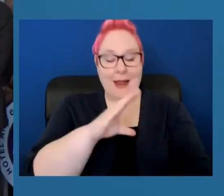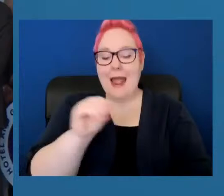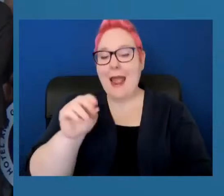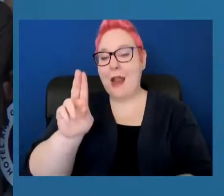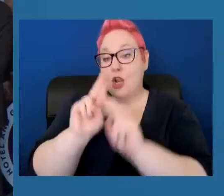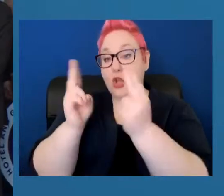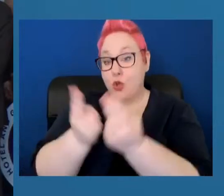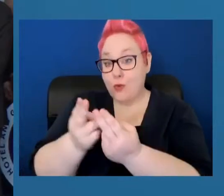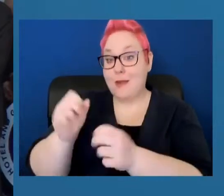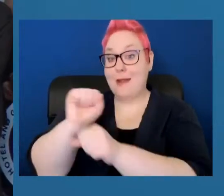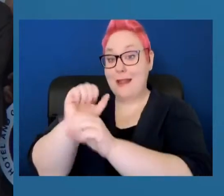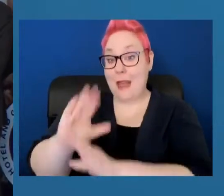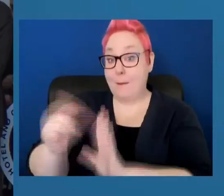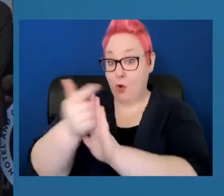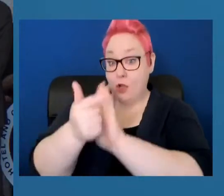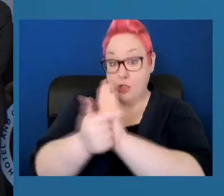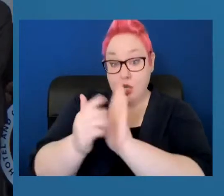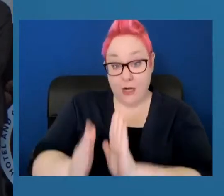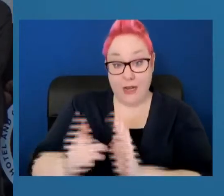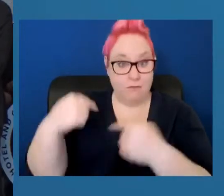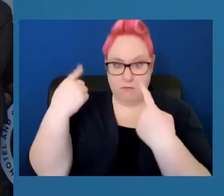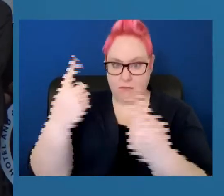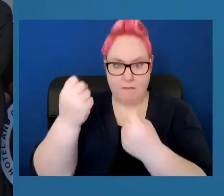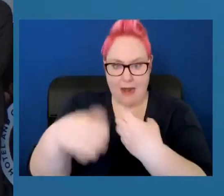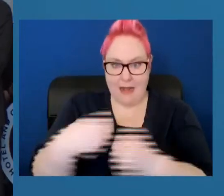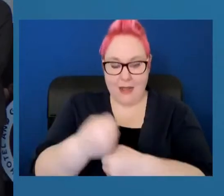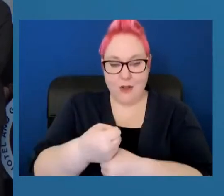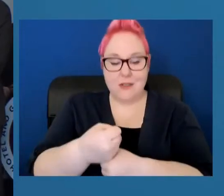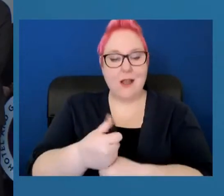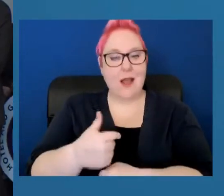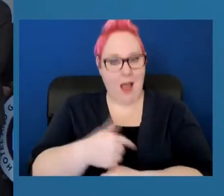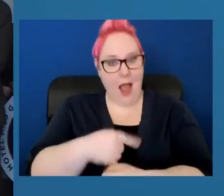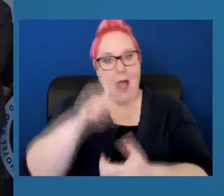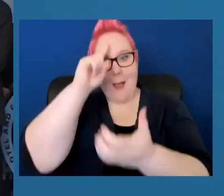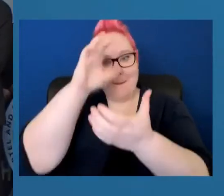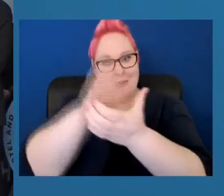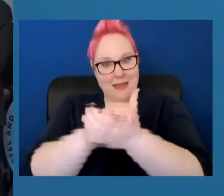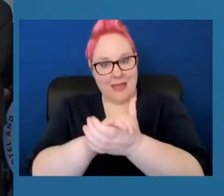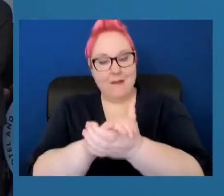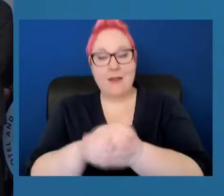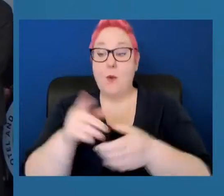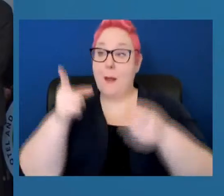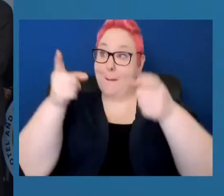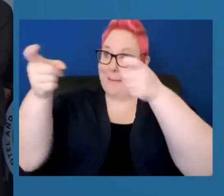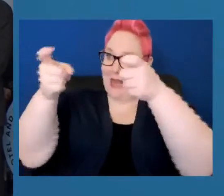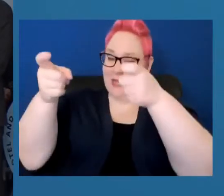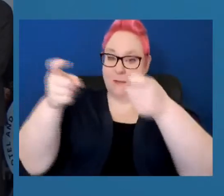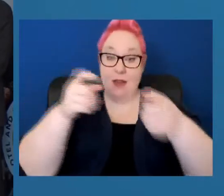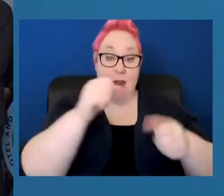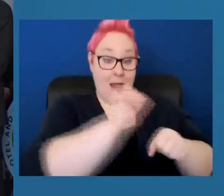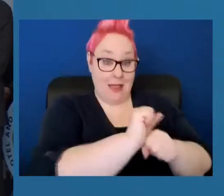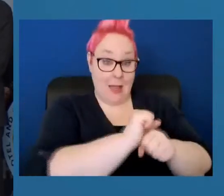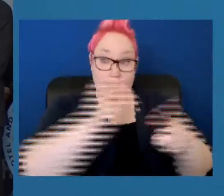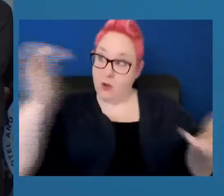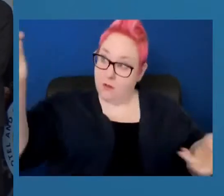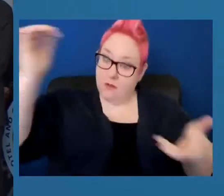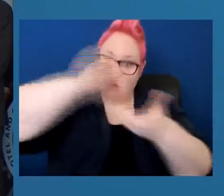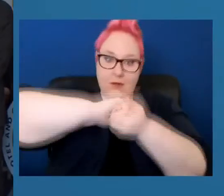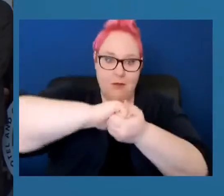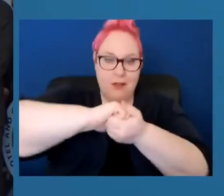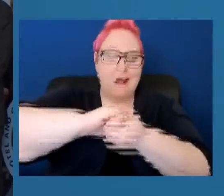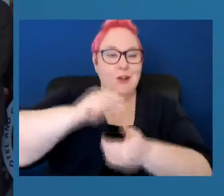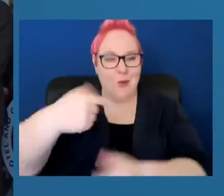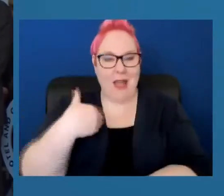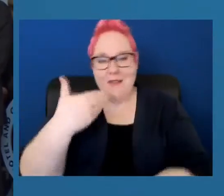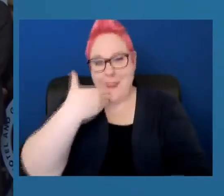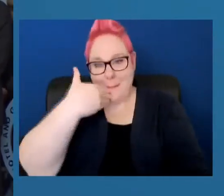for decades, I strongly believe that when management and labor work together, you get the best